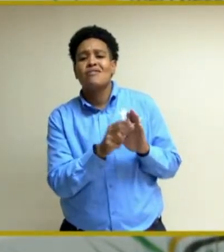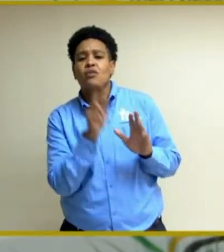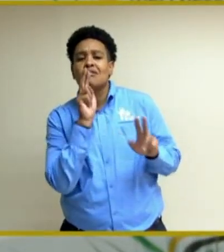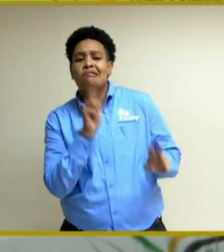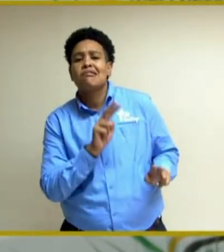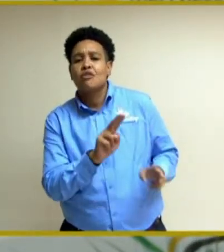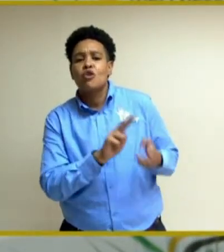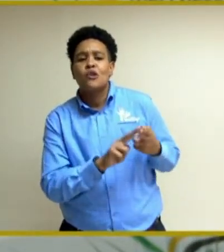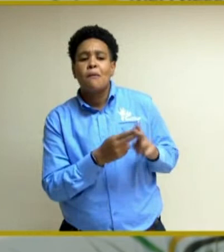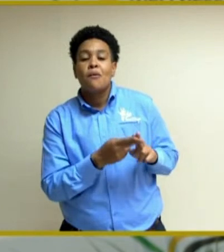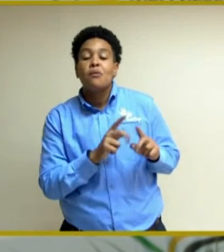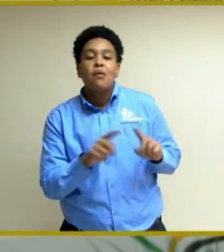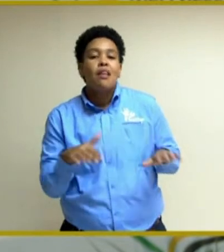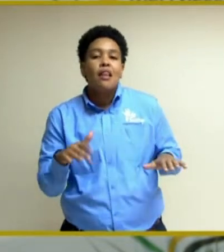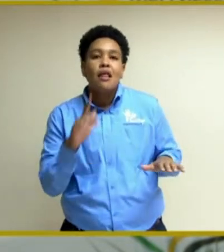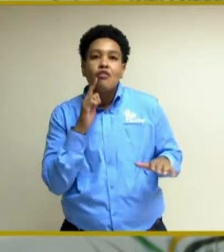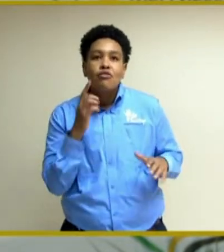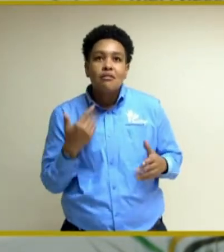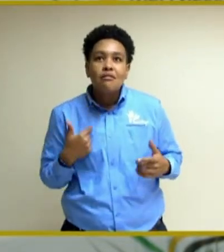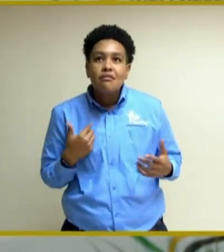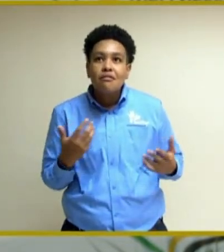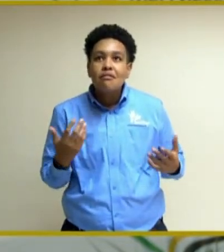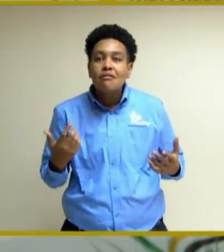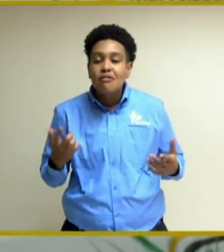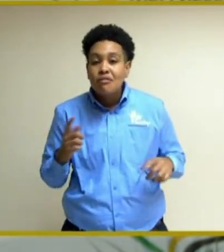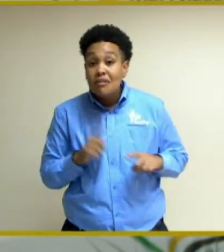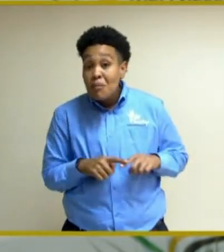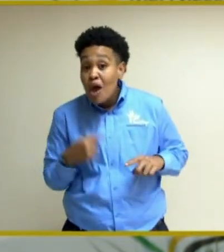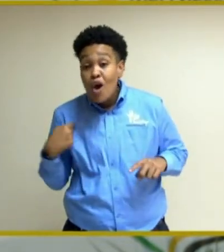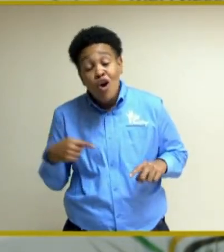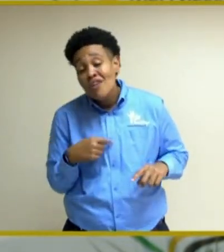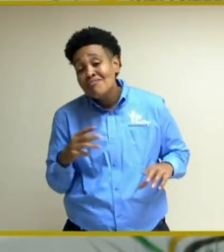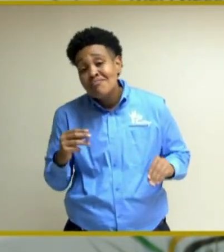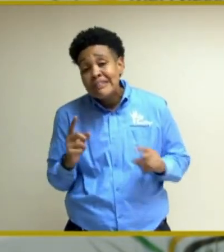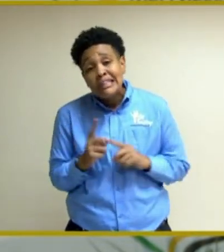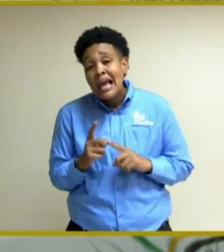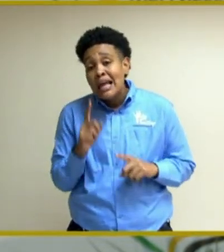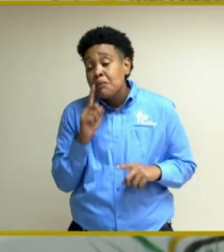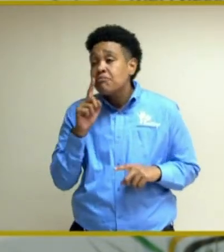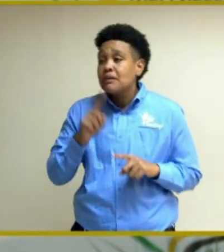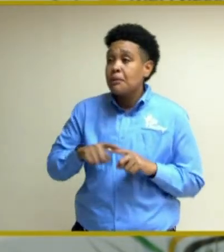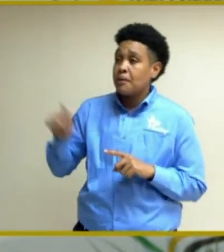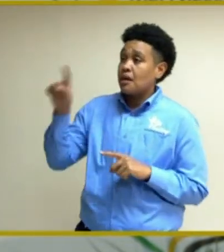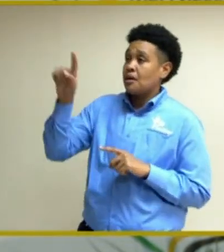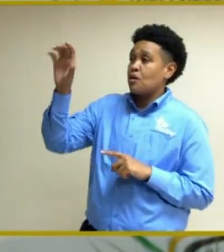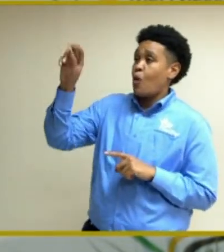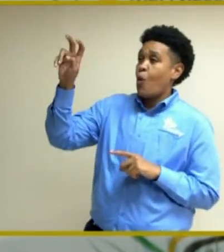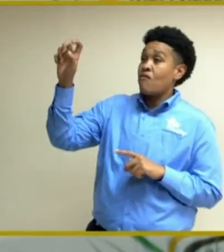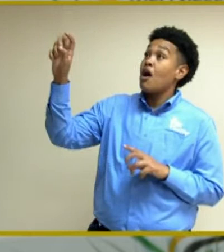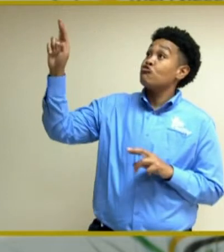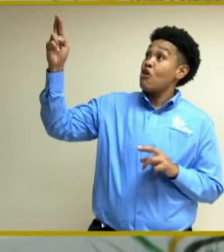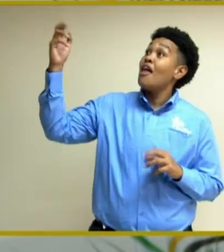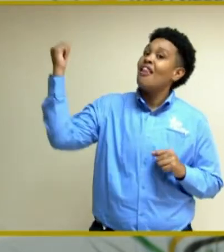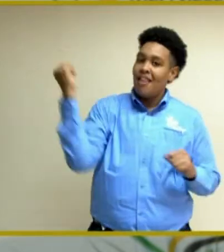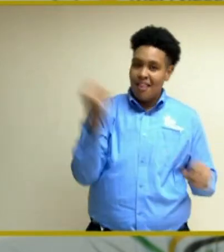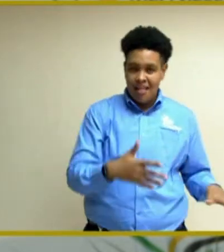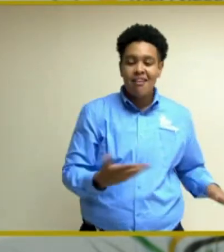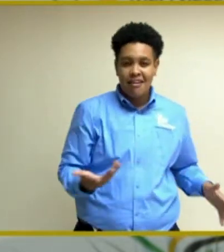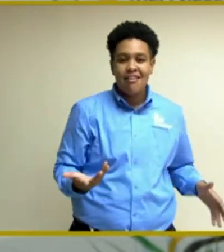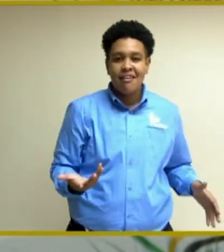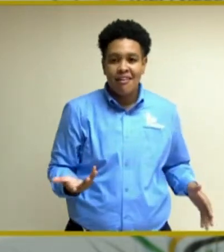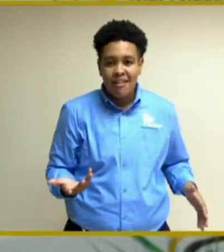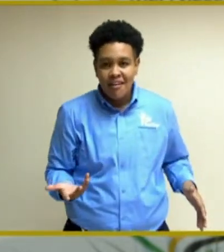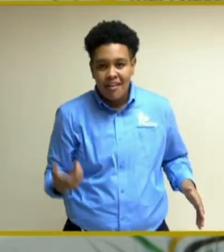numbers, but it has not been up to us. It really is up to the program we have bought into, and they